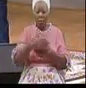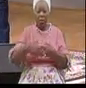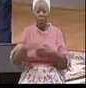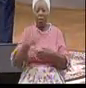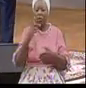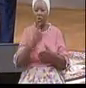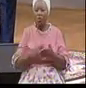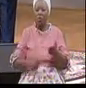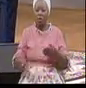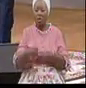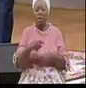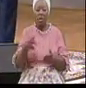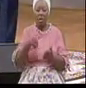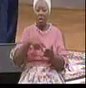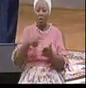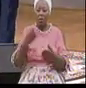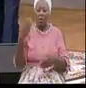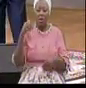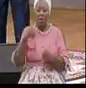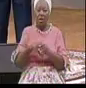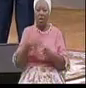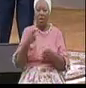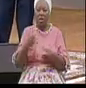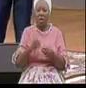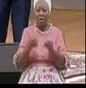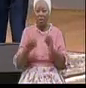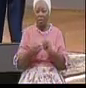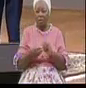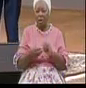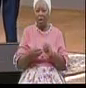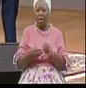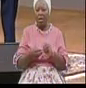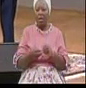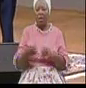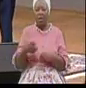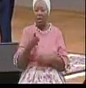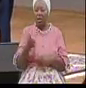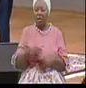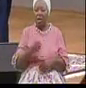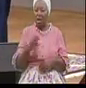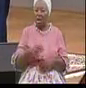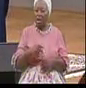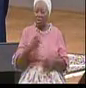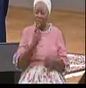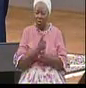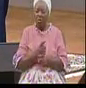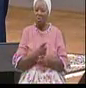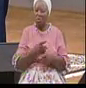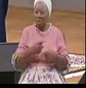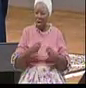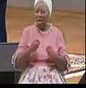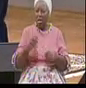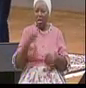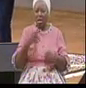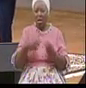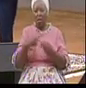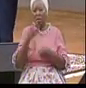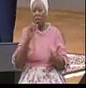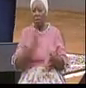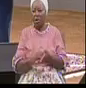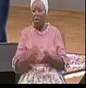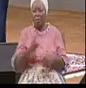read in the Numbers. They were very meticulous about that. But they